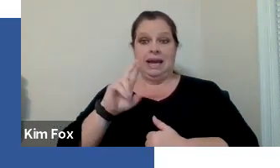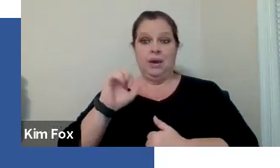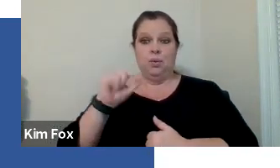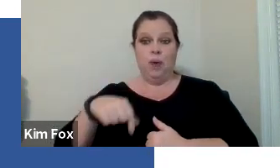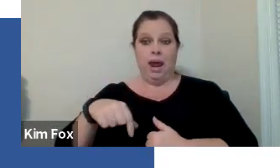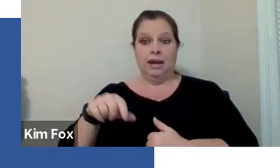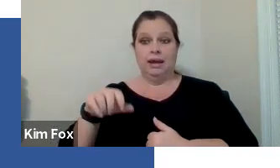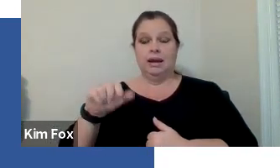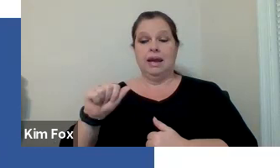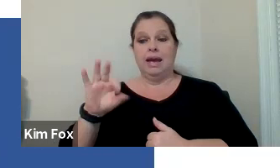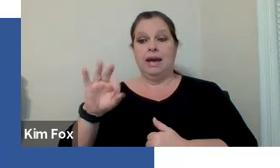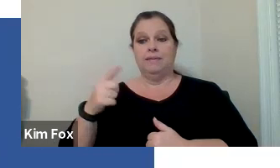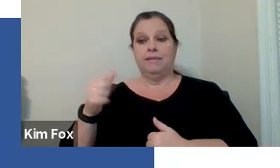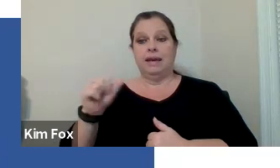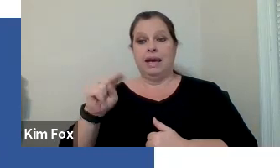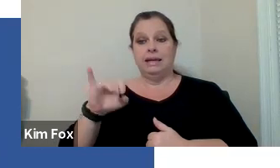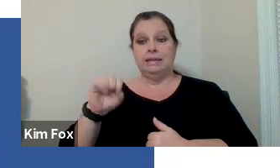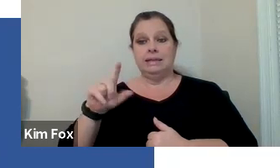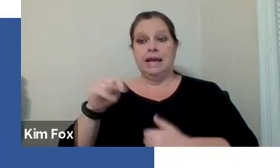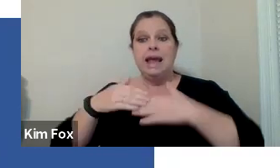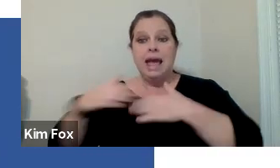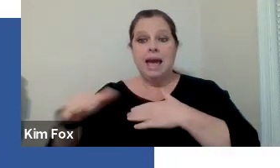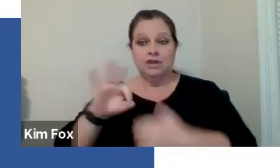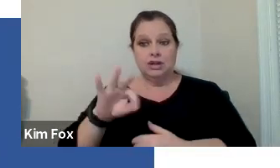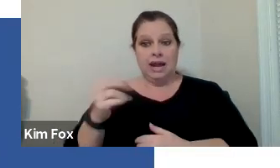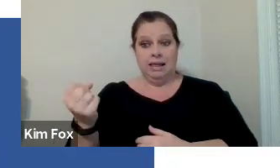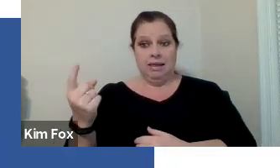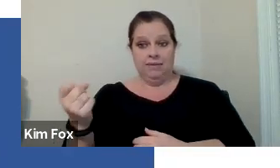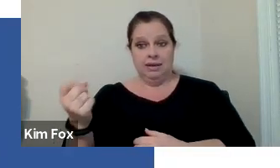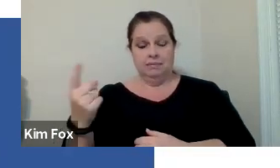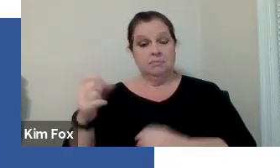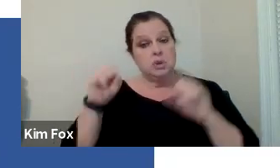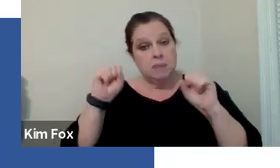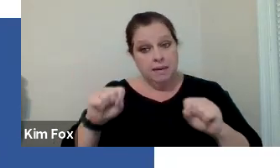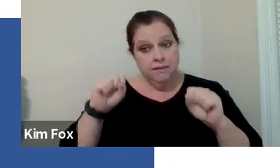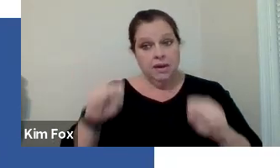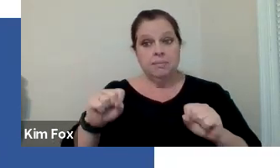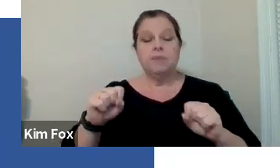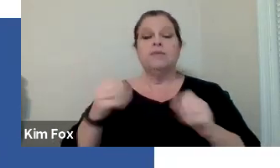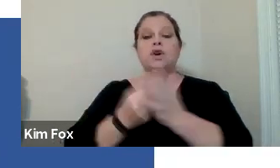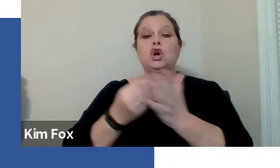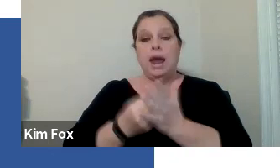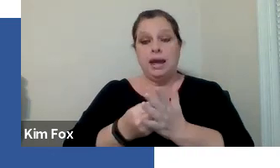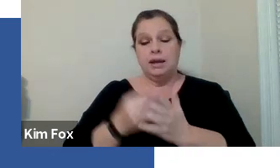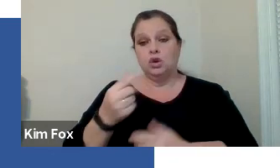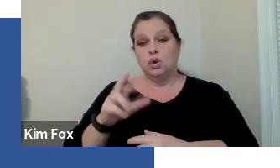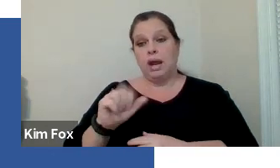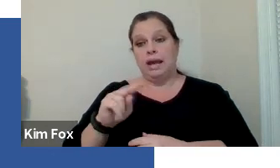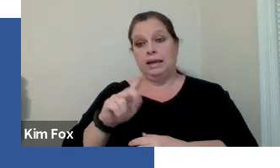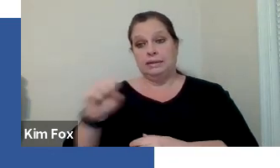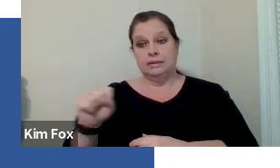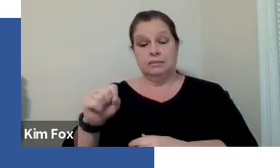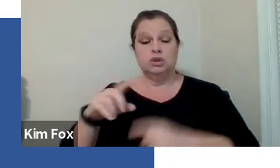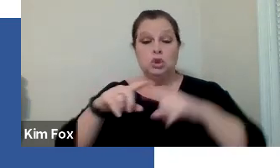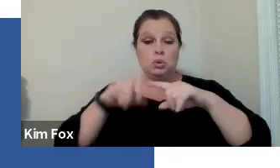Afghanistan after the events of 9/11. You may be eligible for Ed grant funds, but to determine your